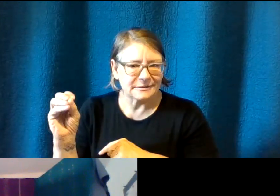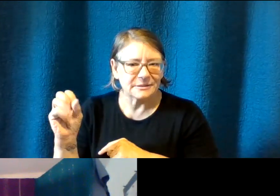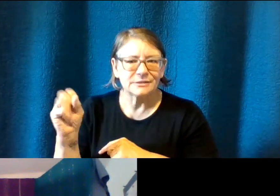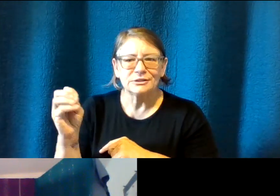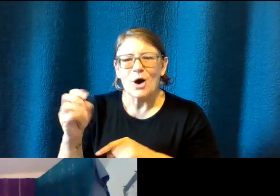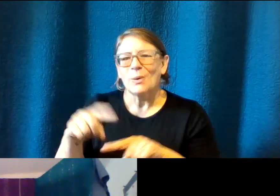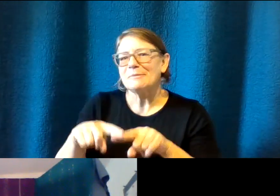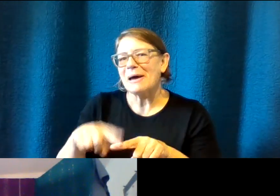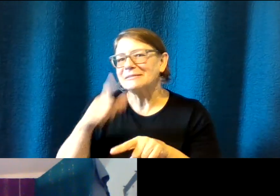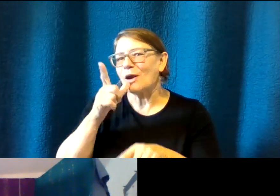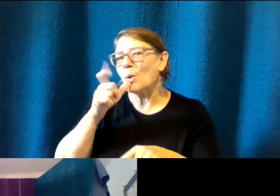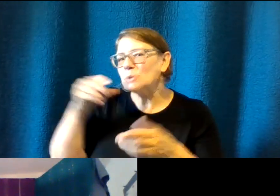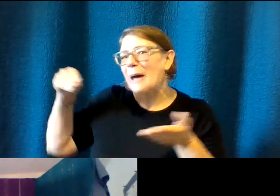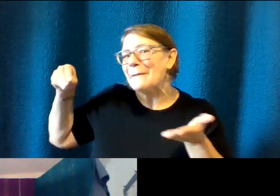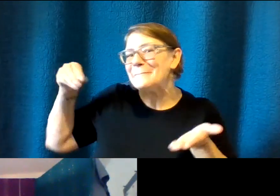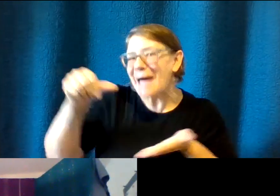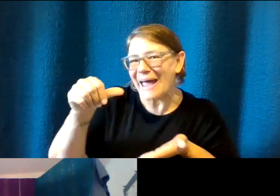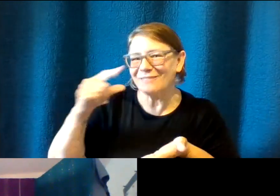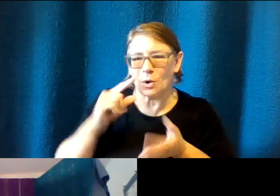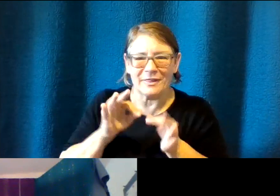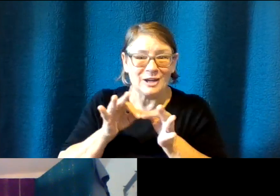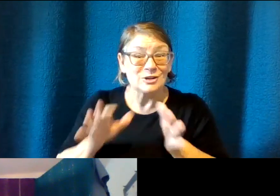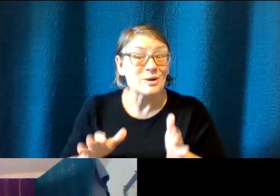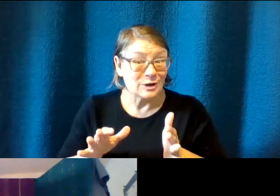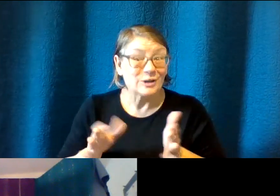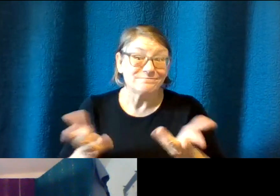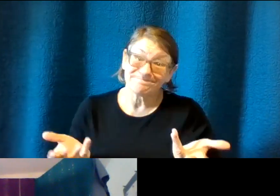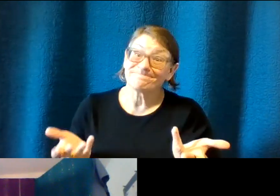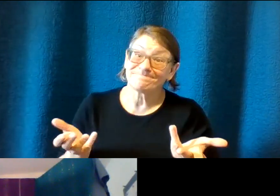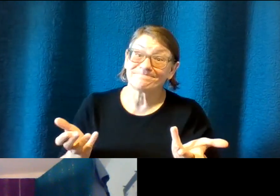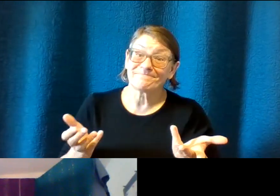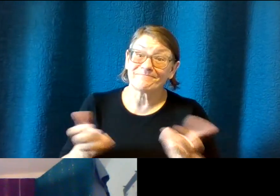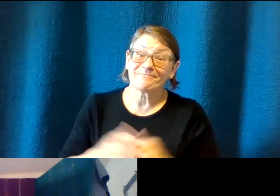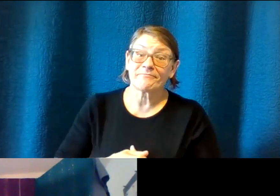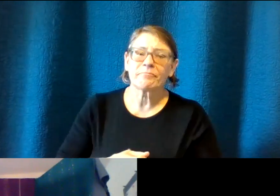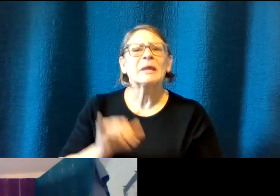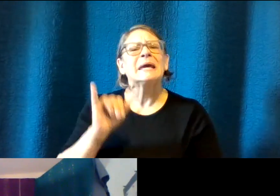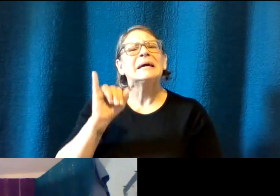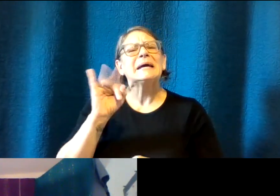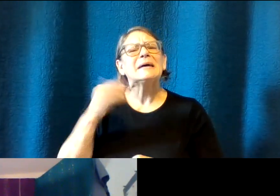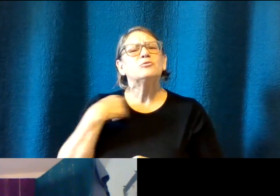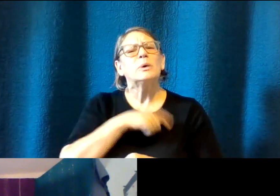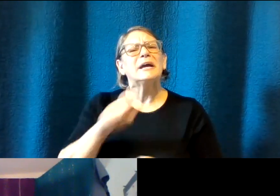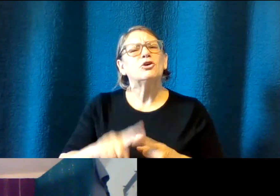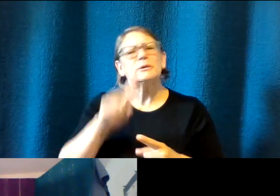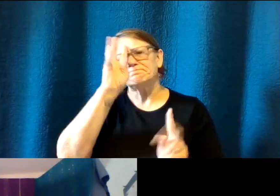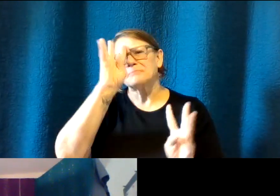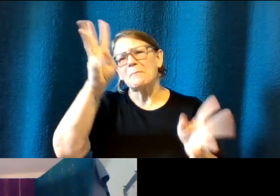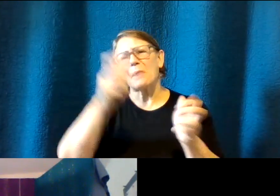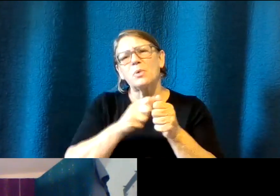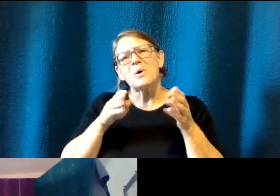who pays for the interpreter? And if we could think of a way to